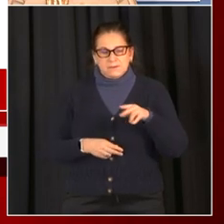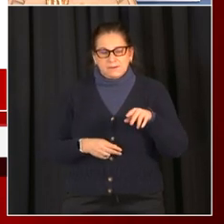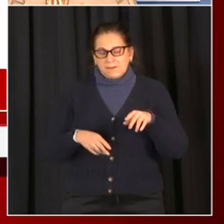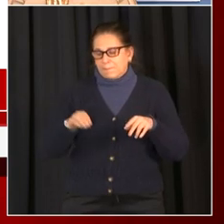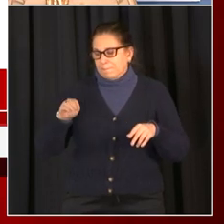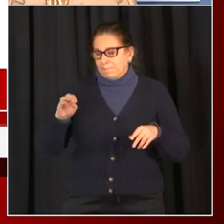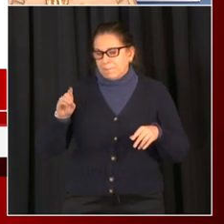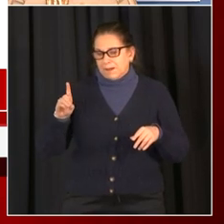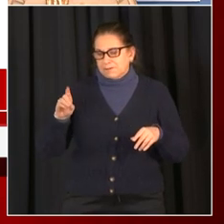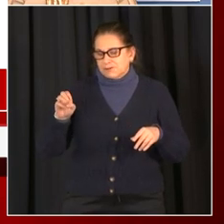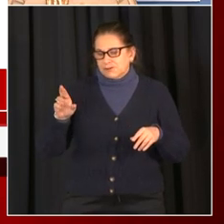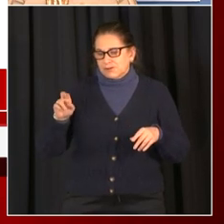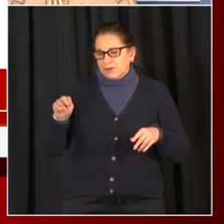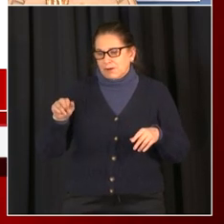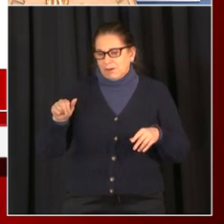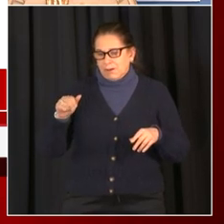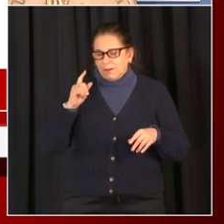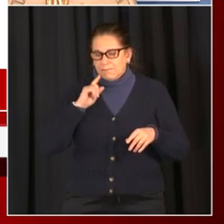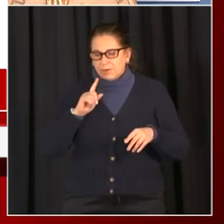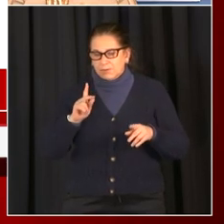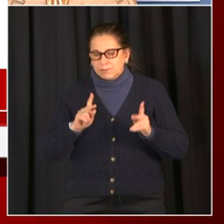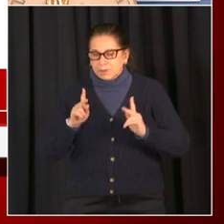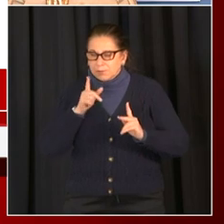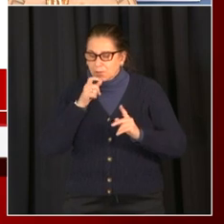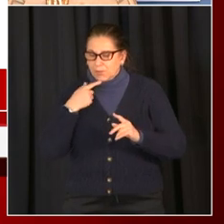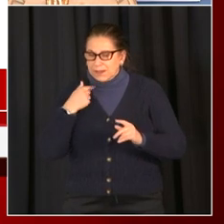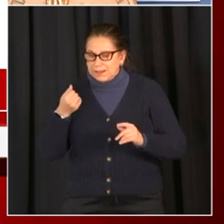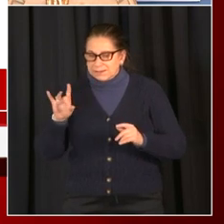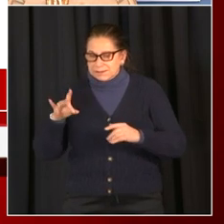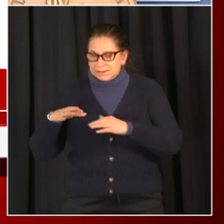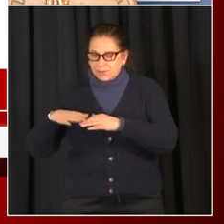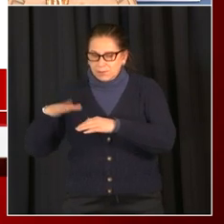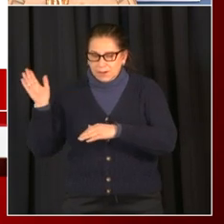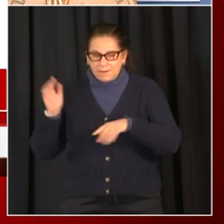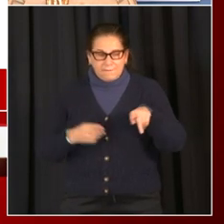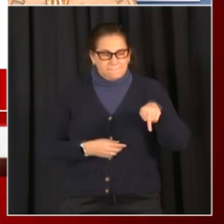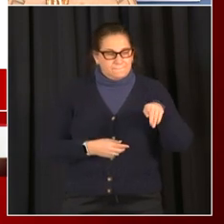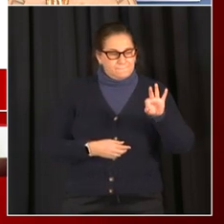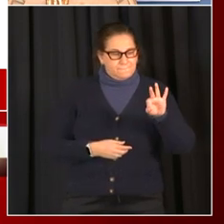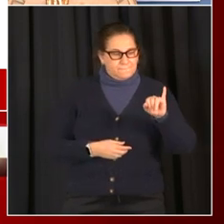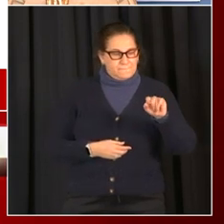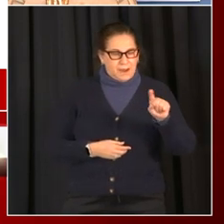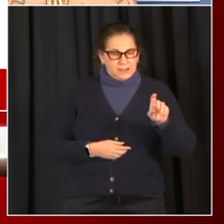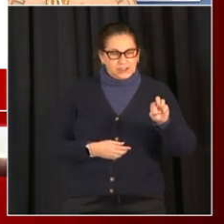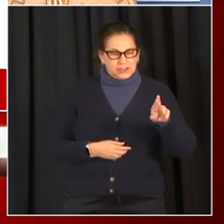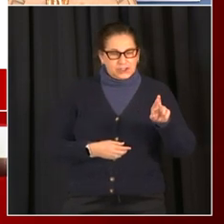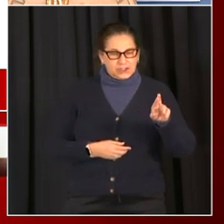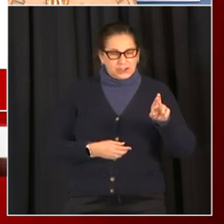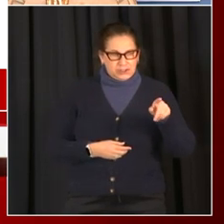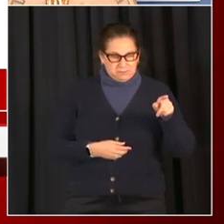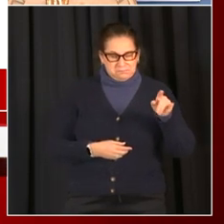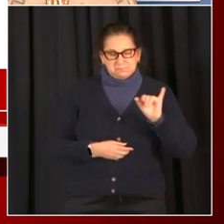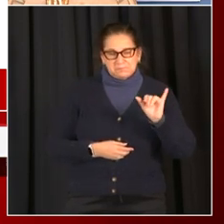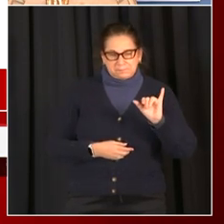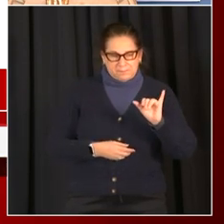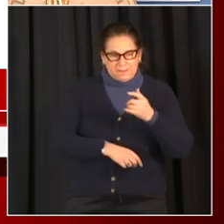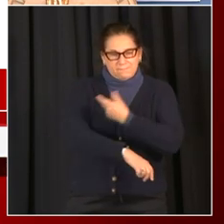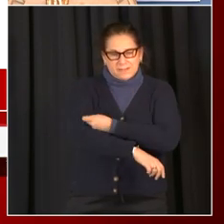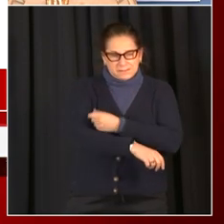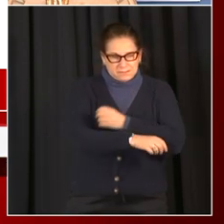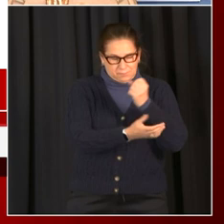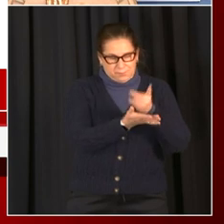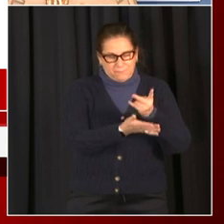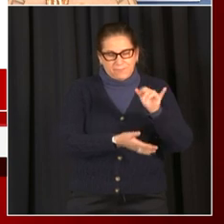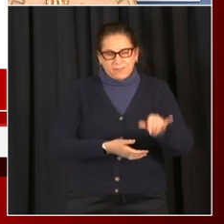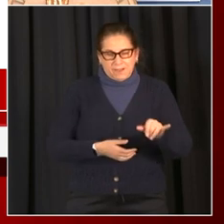older. And just like the PFIZER vaccine, years of research have gone in to